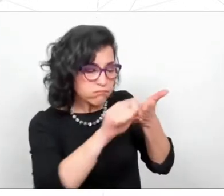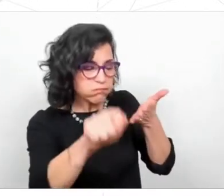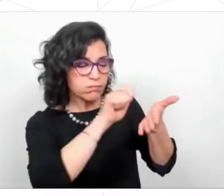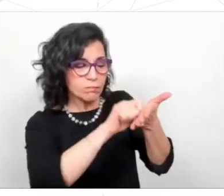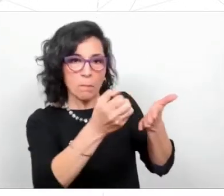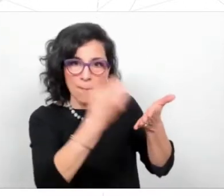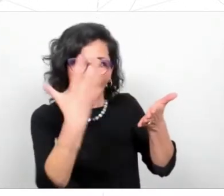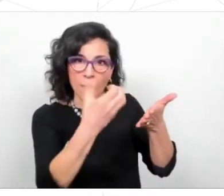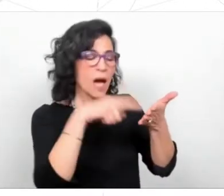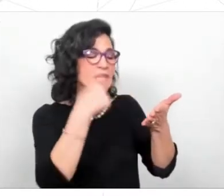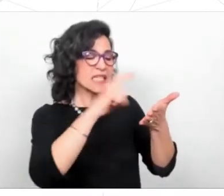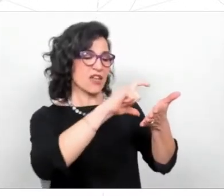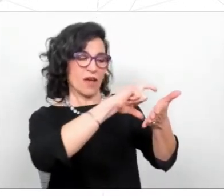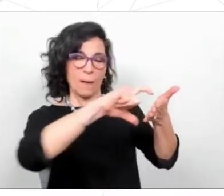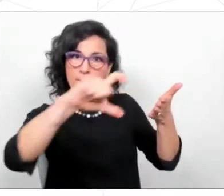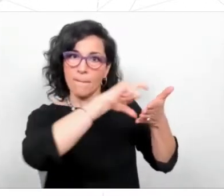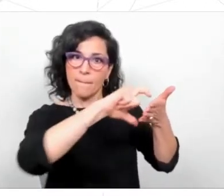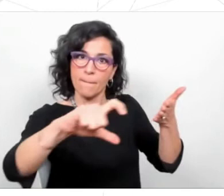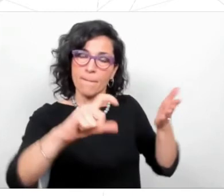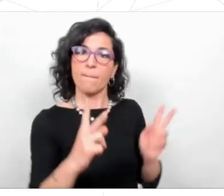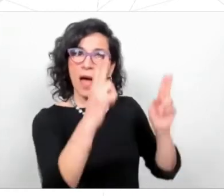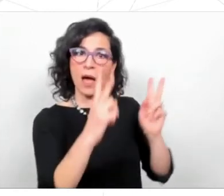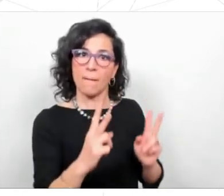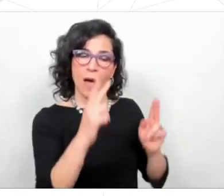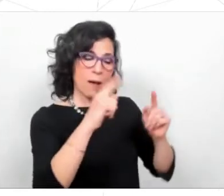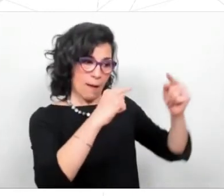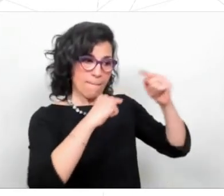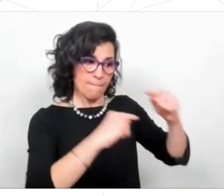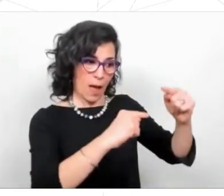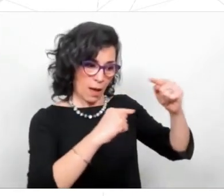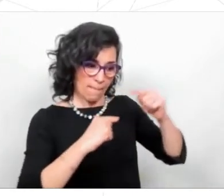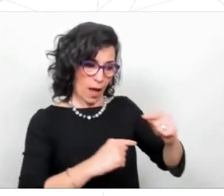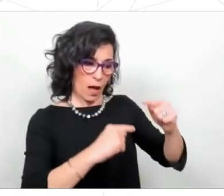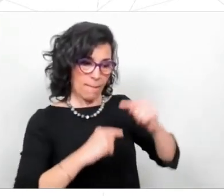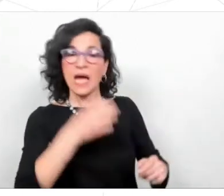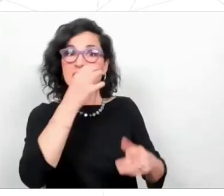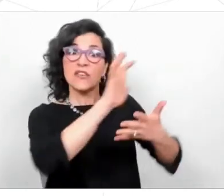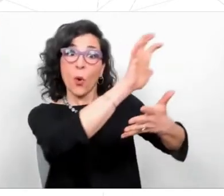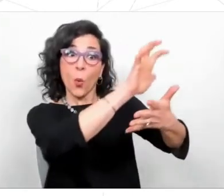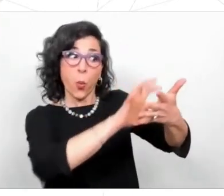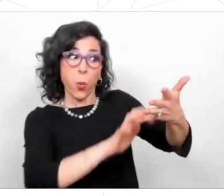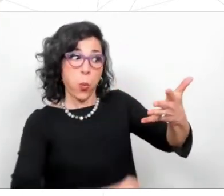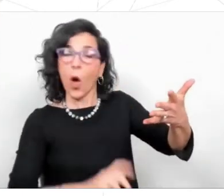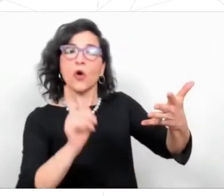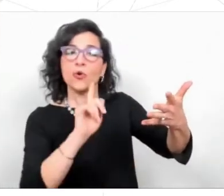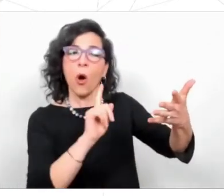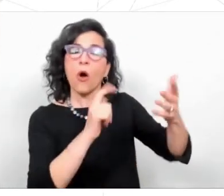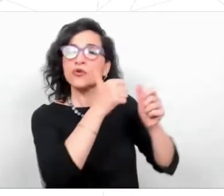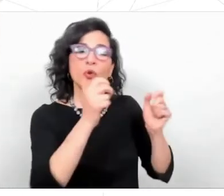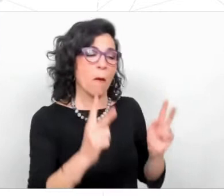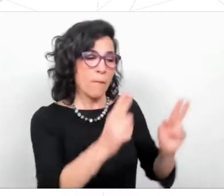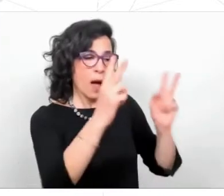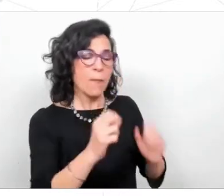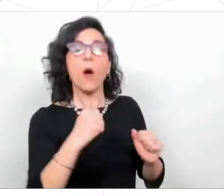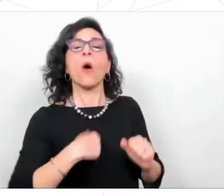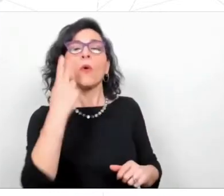chunks of text, smaller parts of it at a time. So rather than having to look at the entire text all at once,